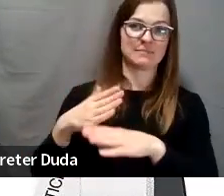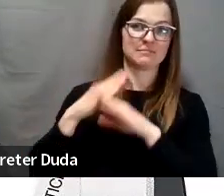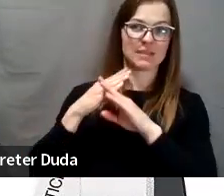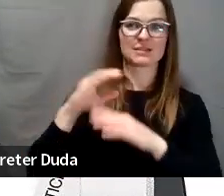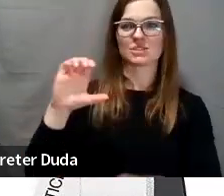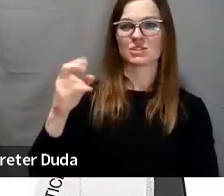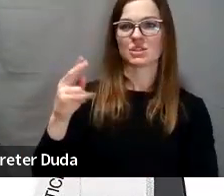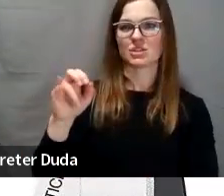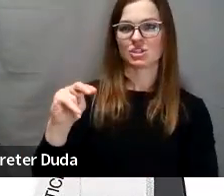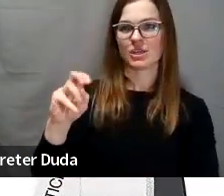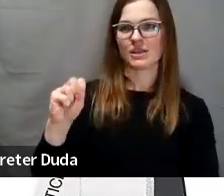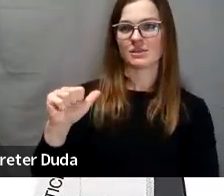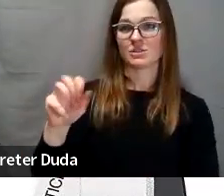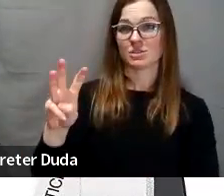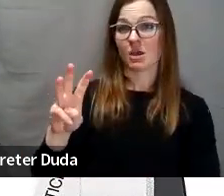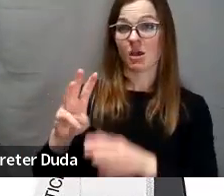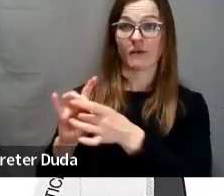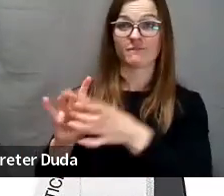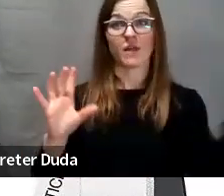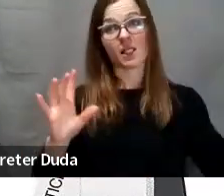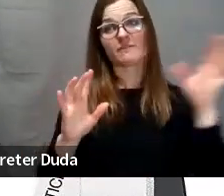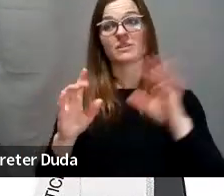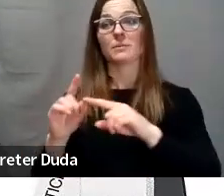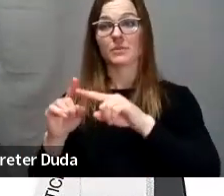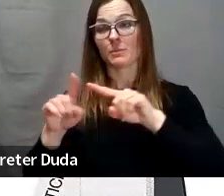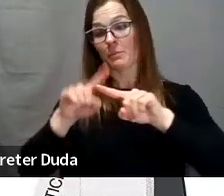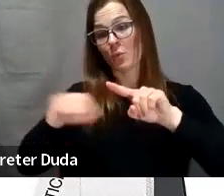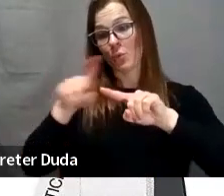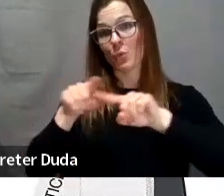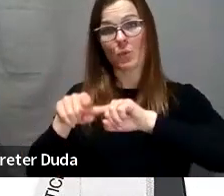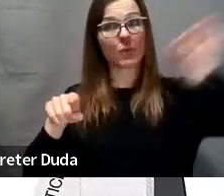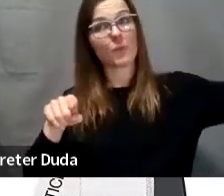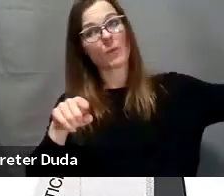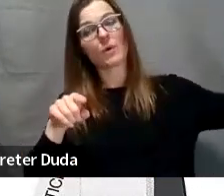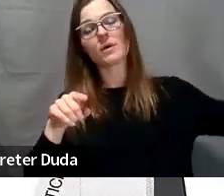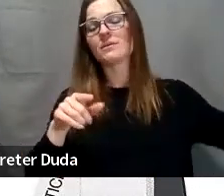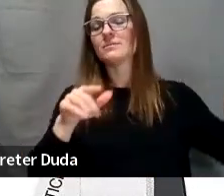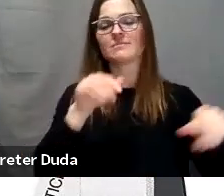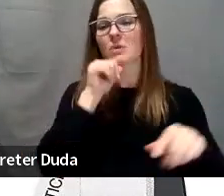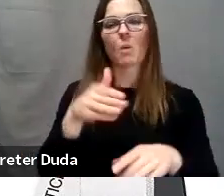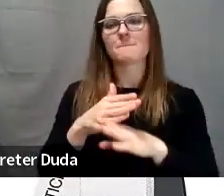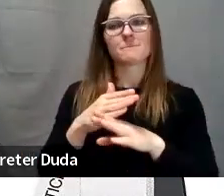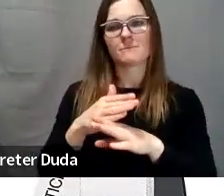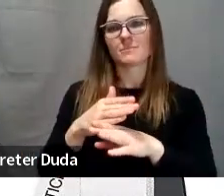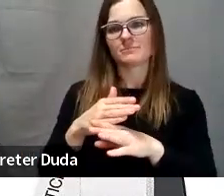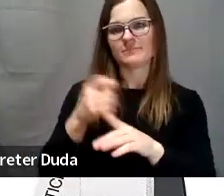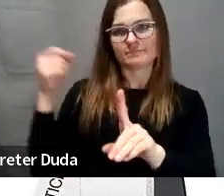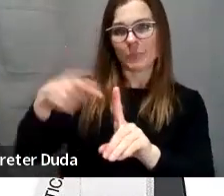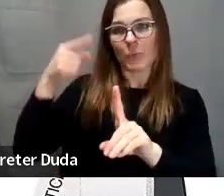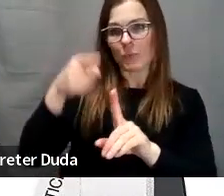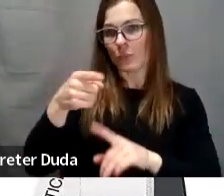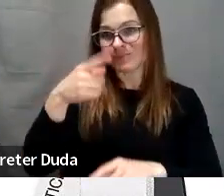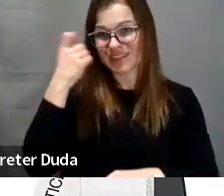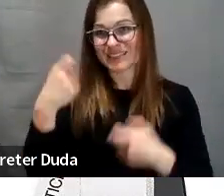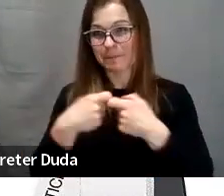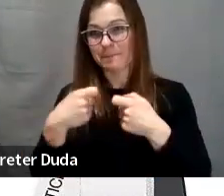if it did ever fall off, it wouldn't fly back at you, because these type of power tools are they're kind of scary. So